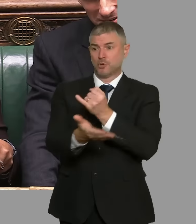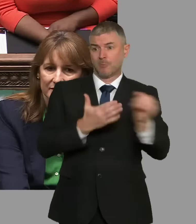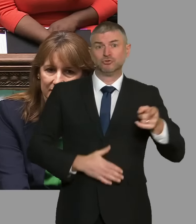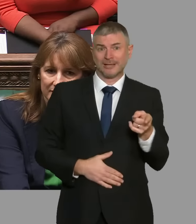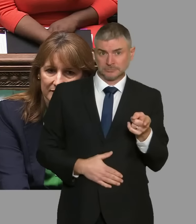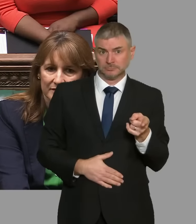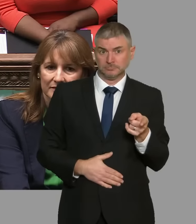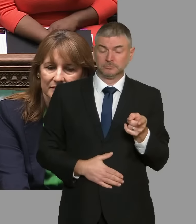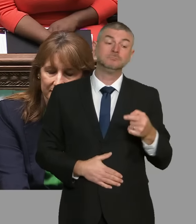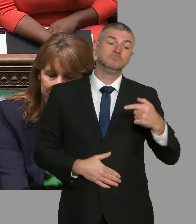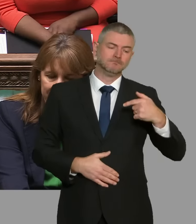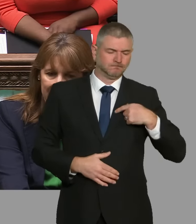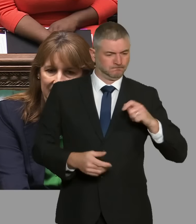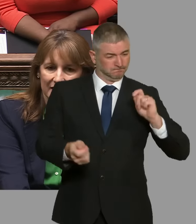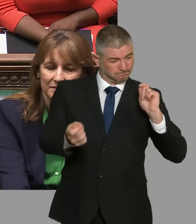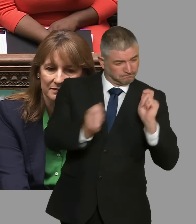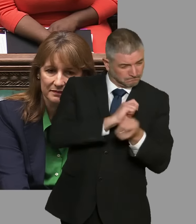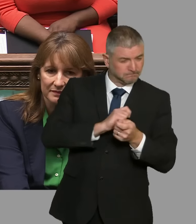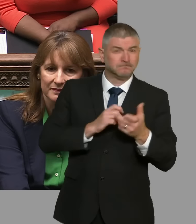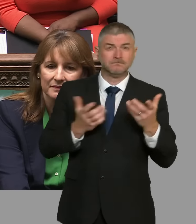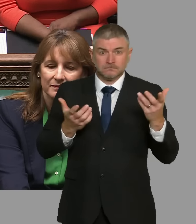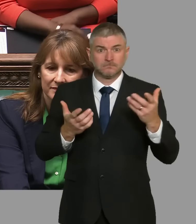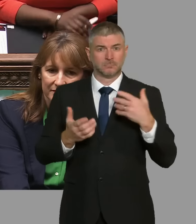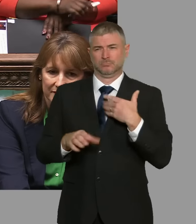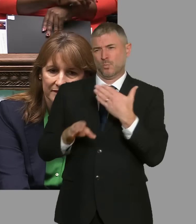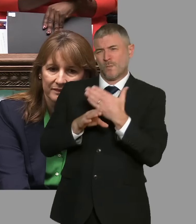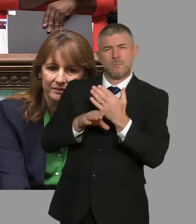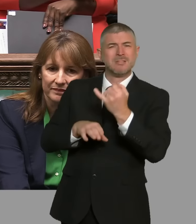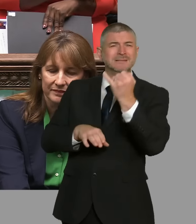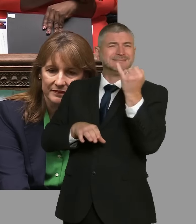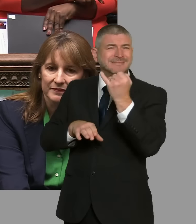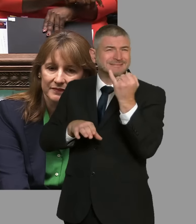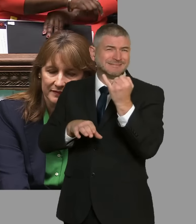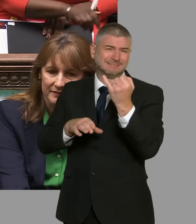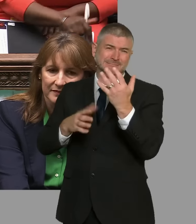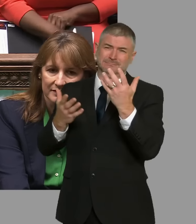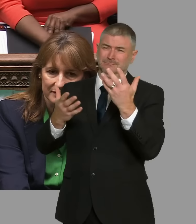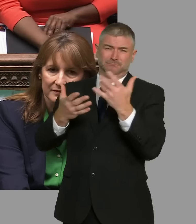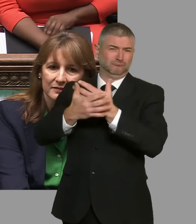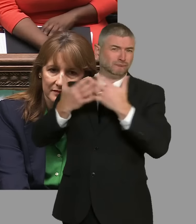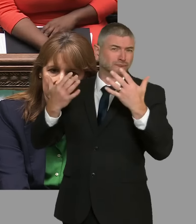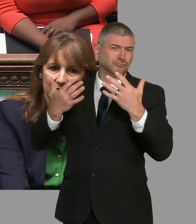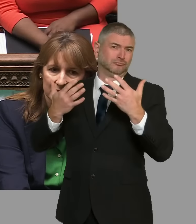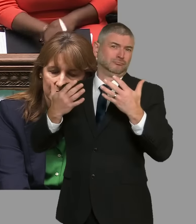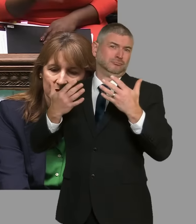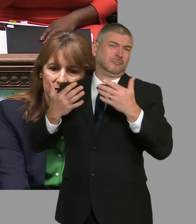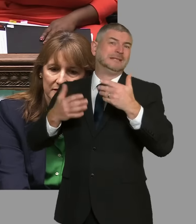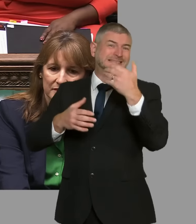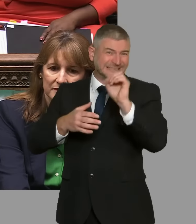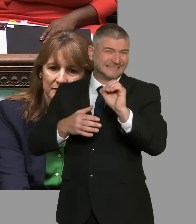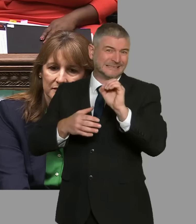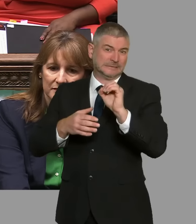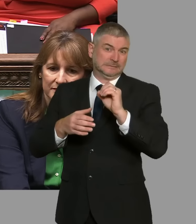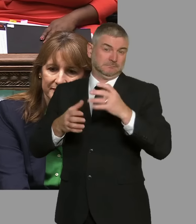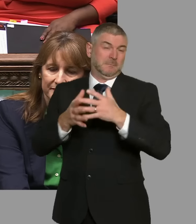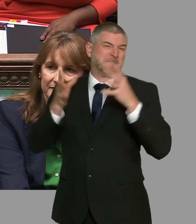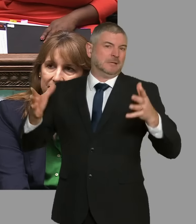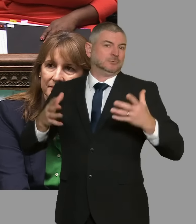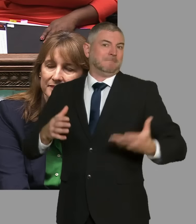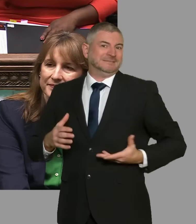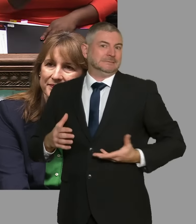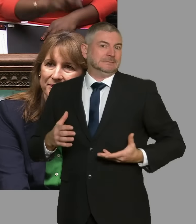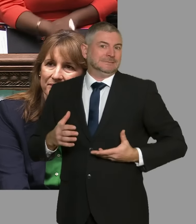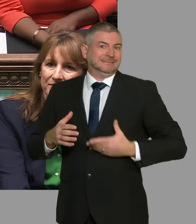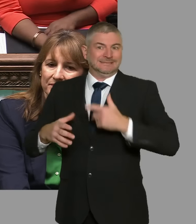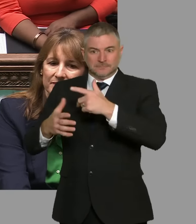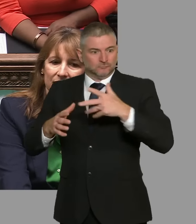to tackle ill health in the workplace and invested £3.8 billion in tailored back-to-work support, which they opposed. I would also